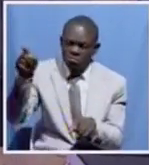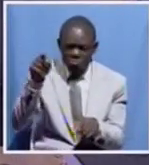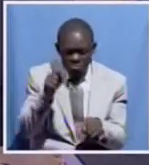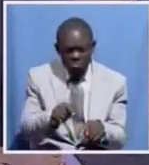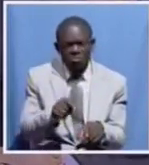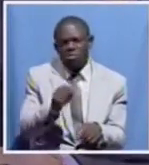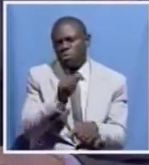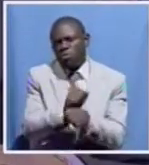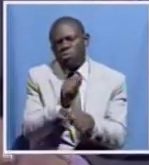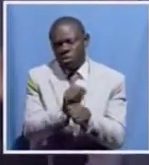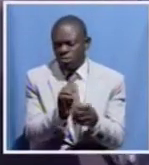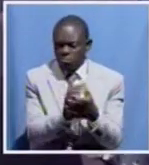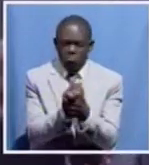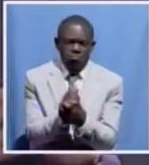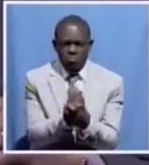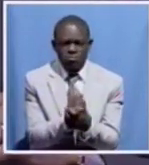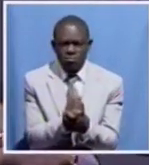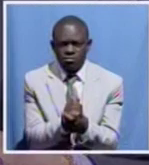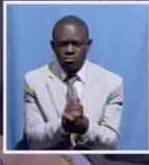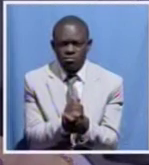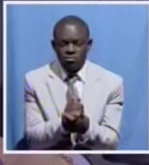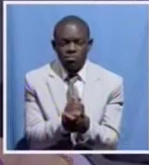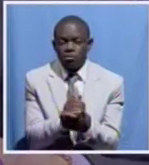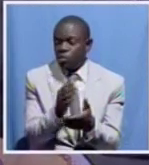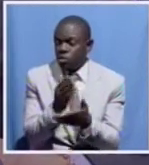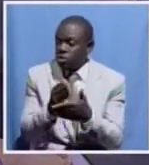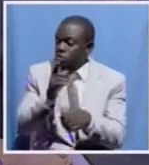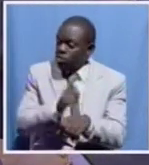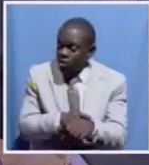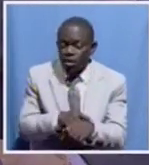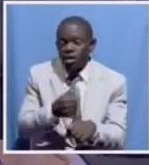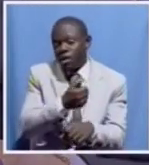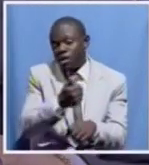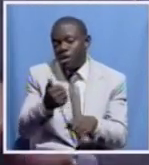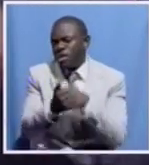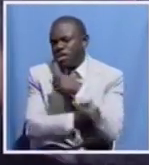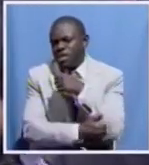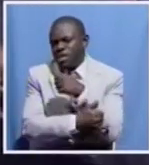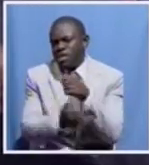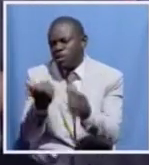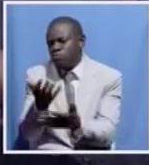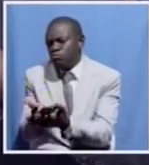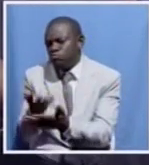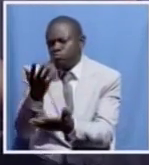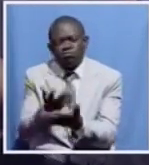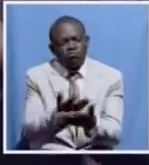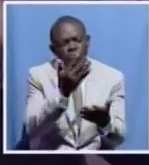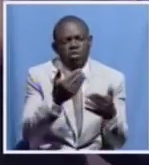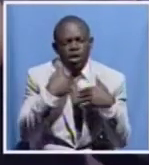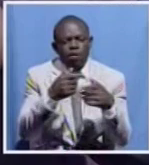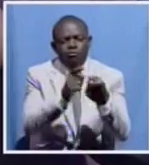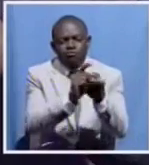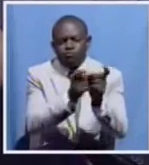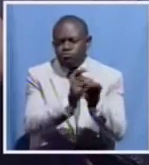a trade war, for instance. One raises tariffs, the other says they will also raise another tariff. But it's all work in progress.